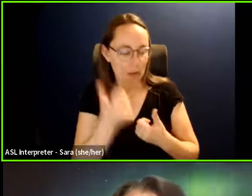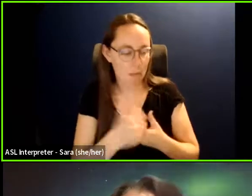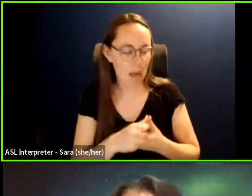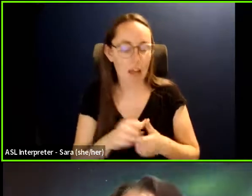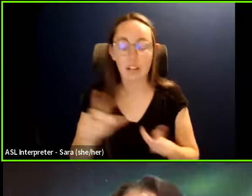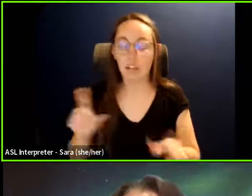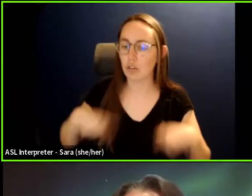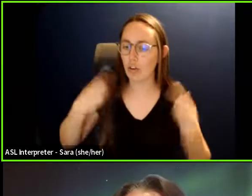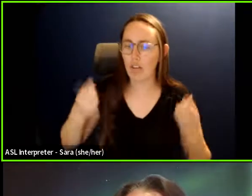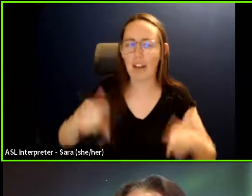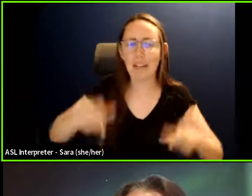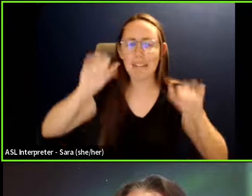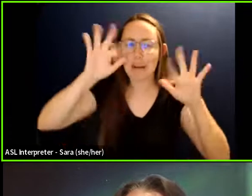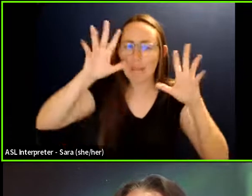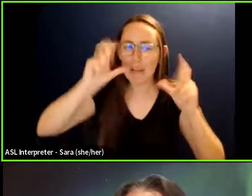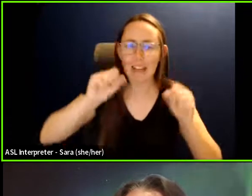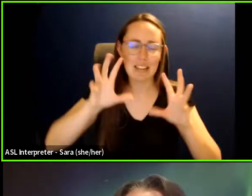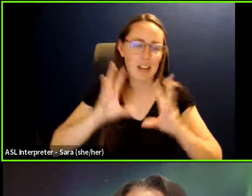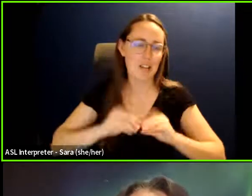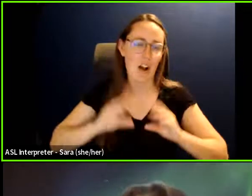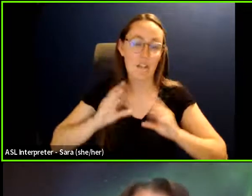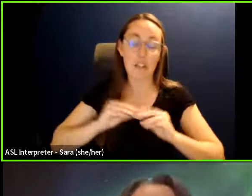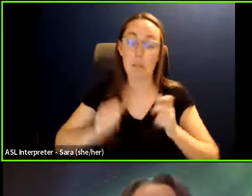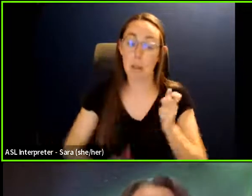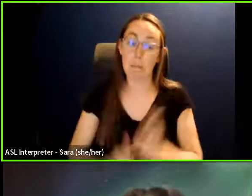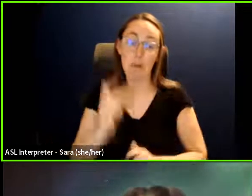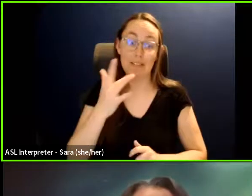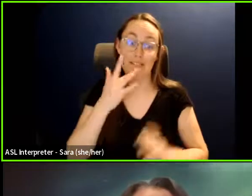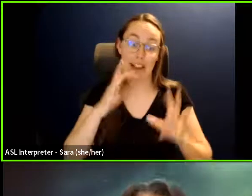wonderful conference. It's my favorite so far this year.